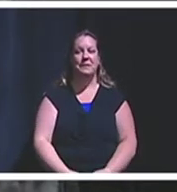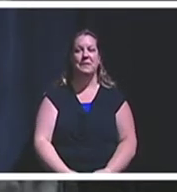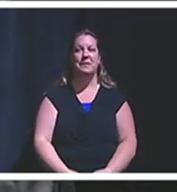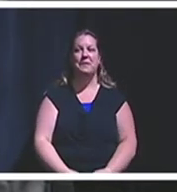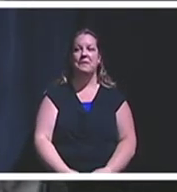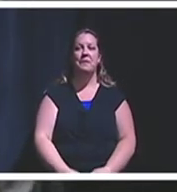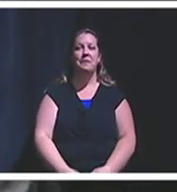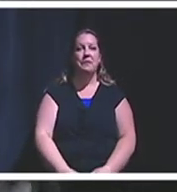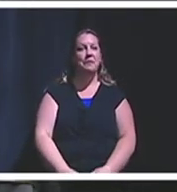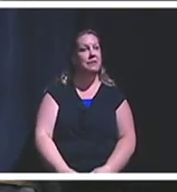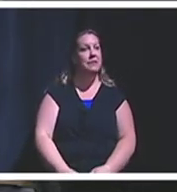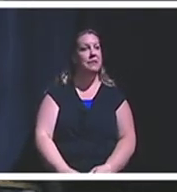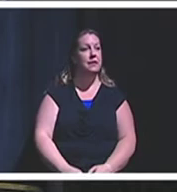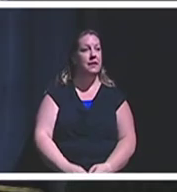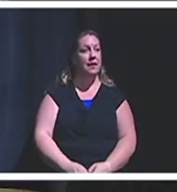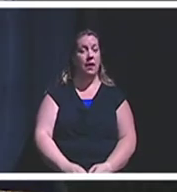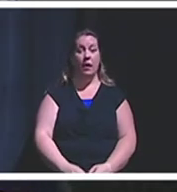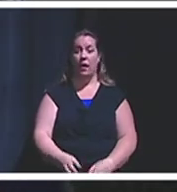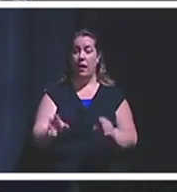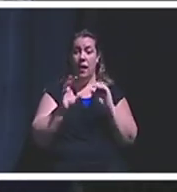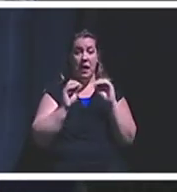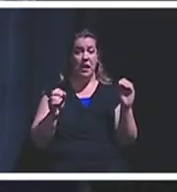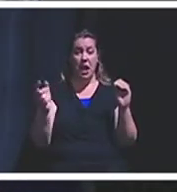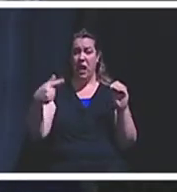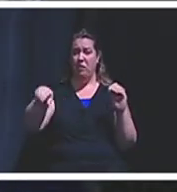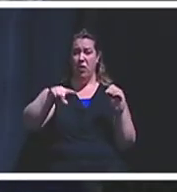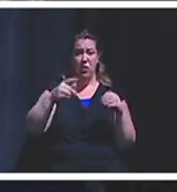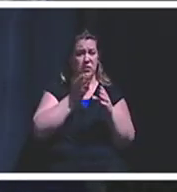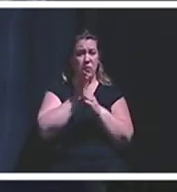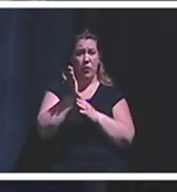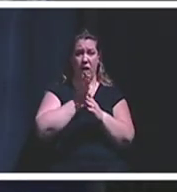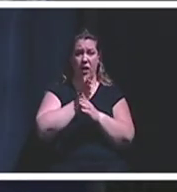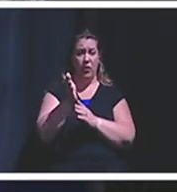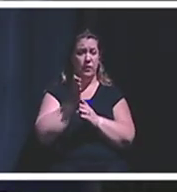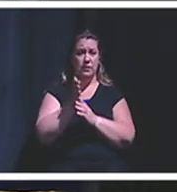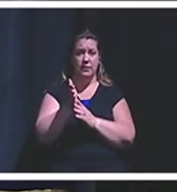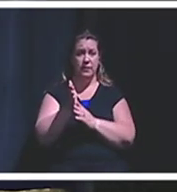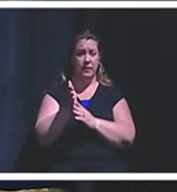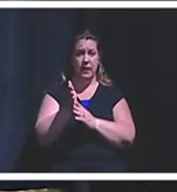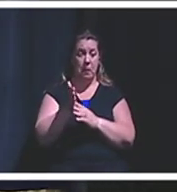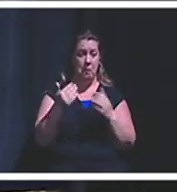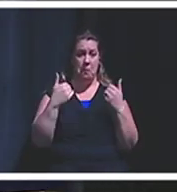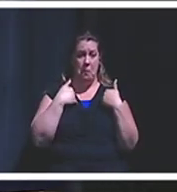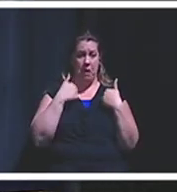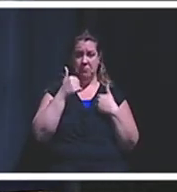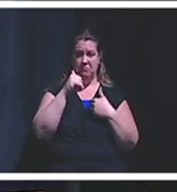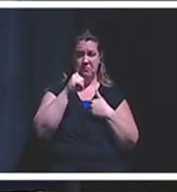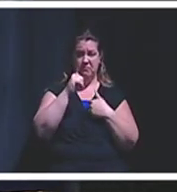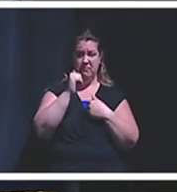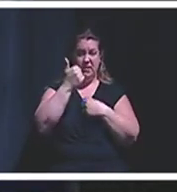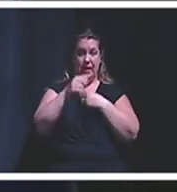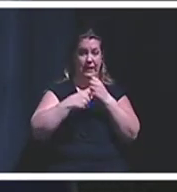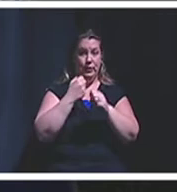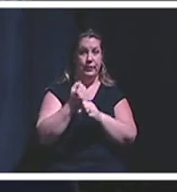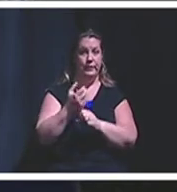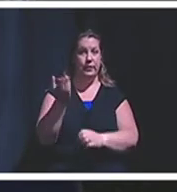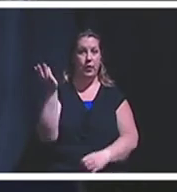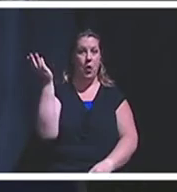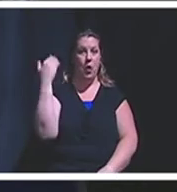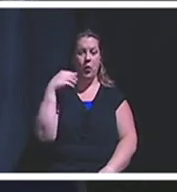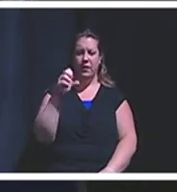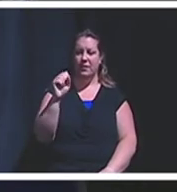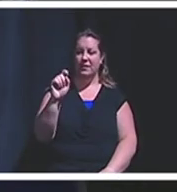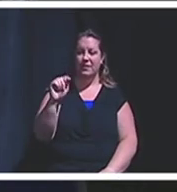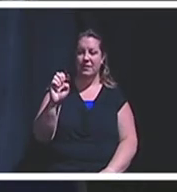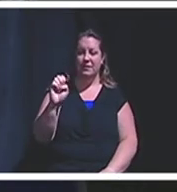None of those careers even existed. And 10 years ago, Steve